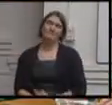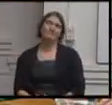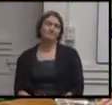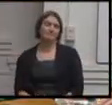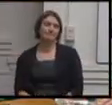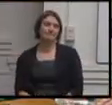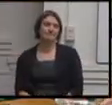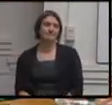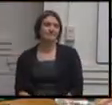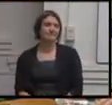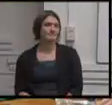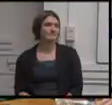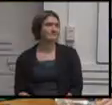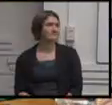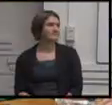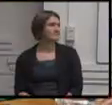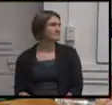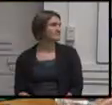Okay.